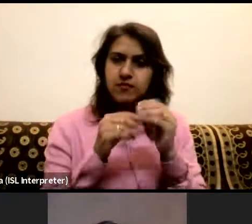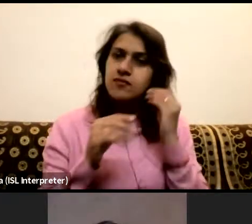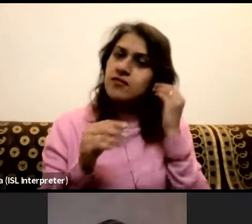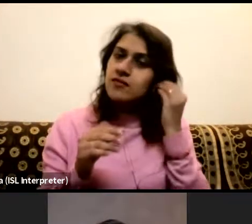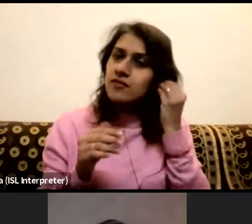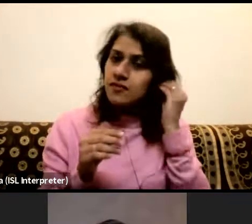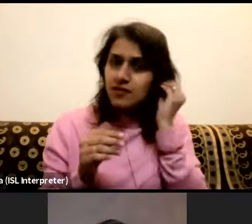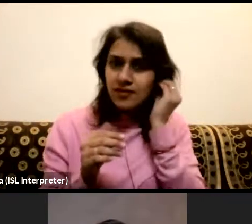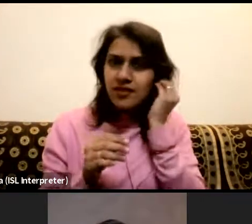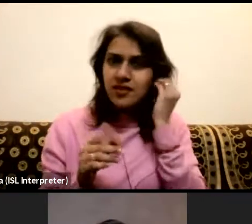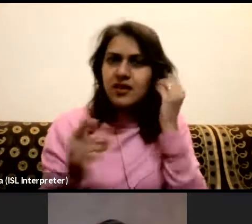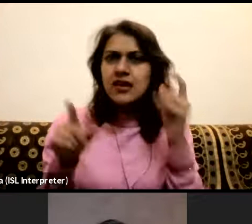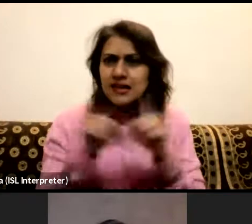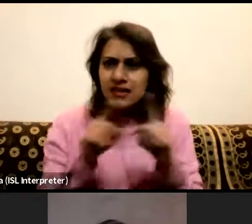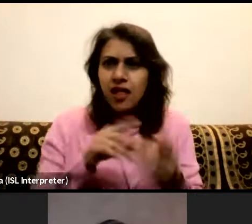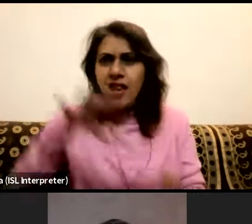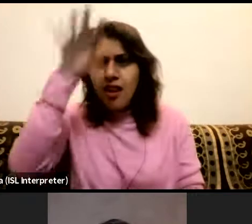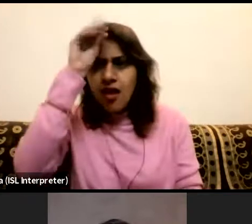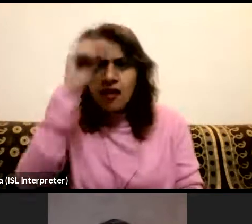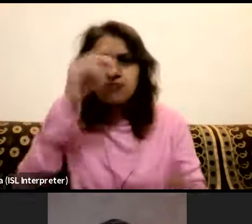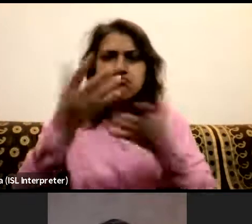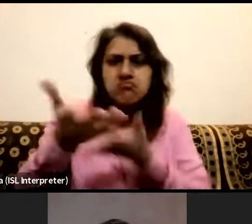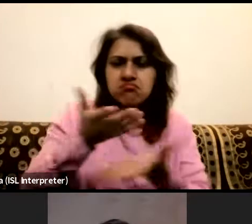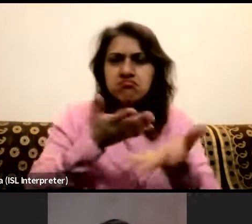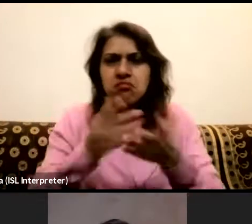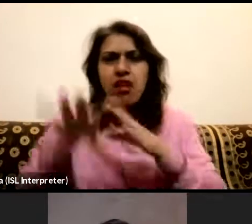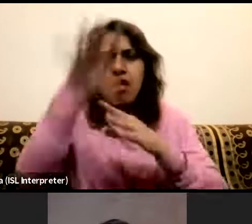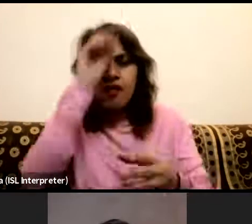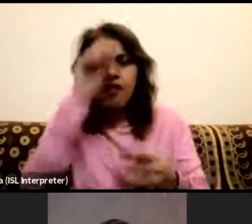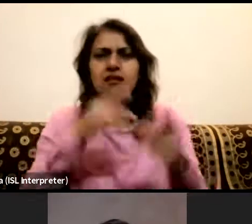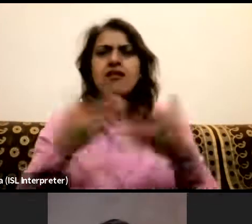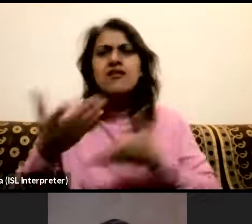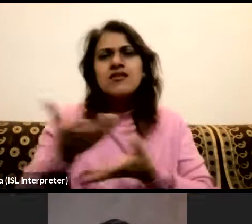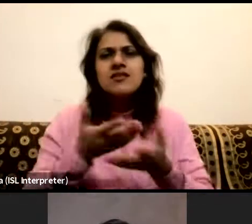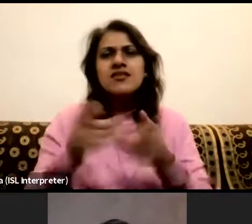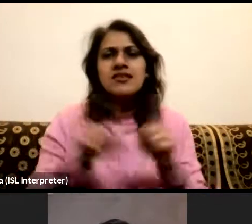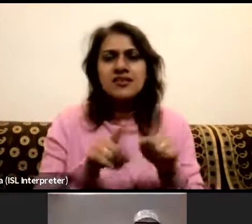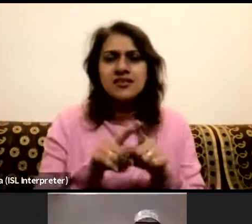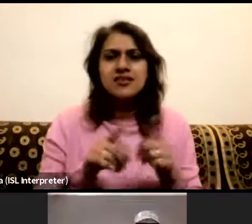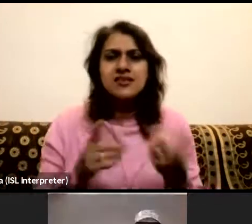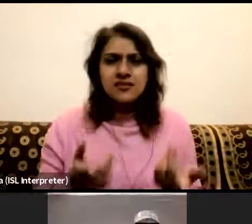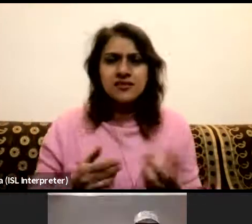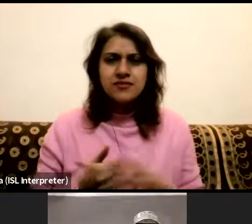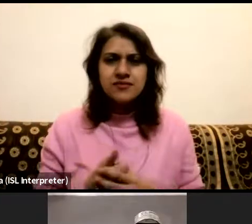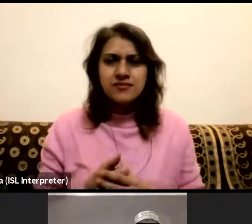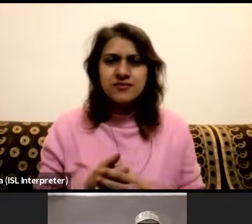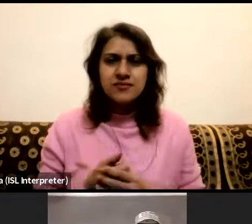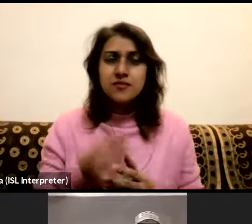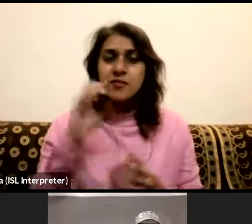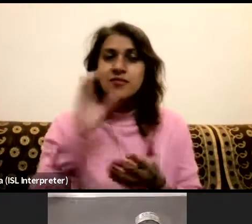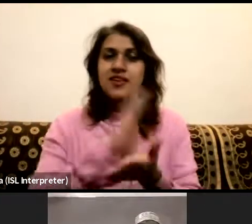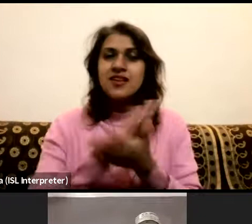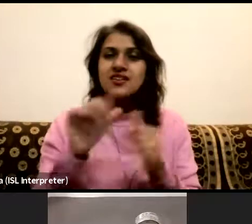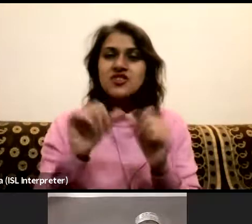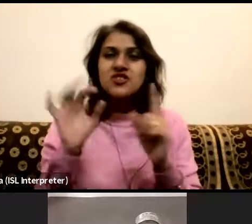from each one of them. It must be very early for Mr. Chapel